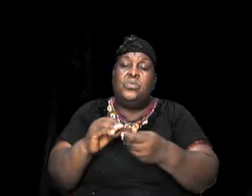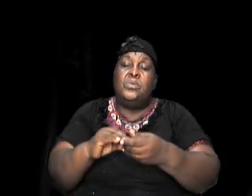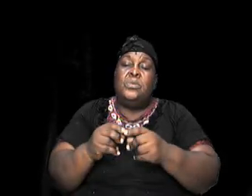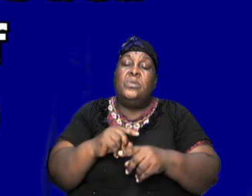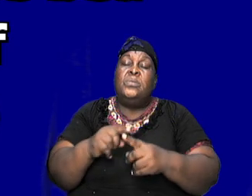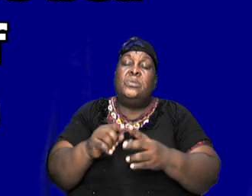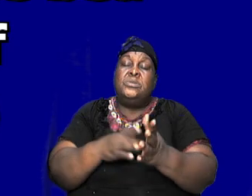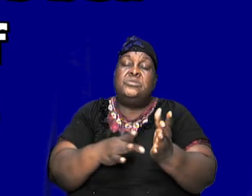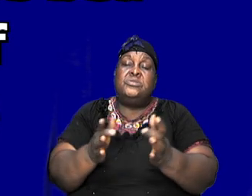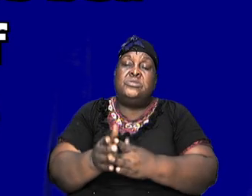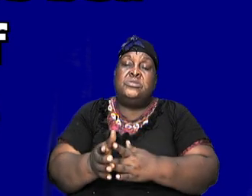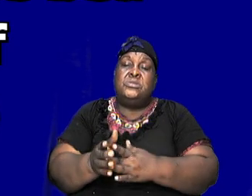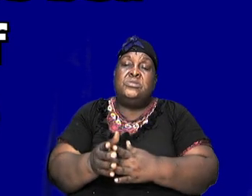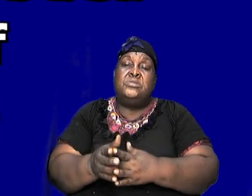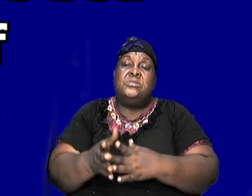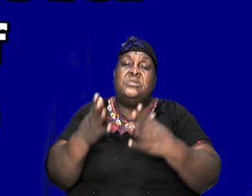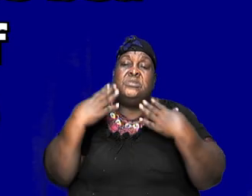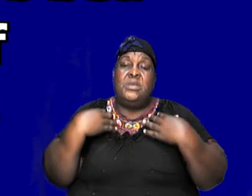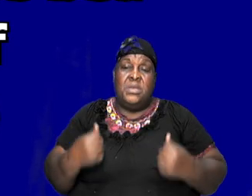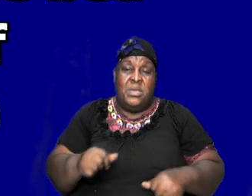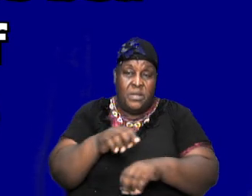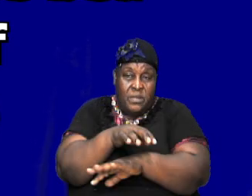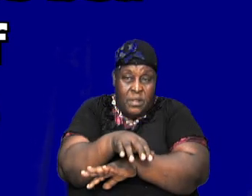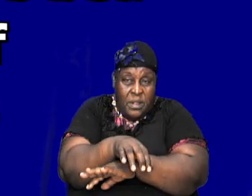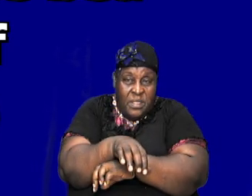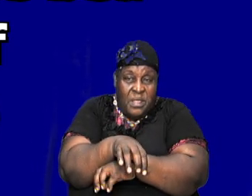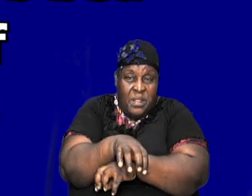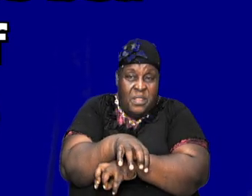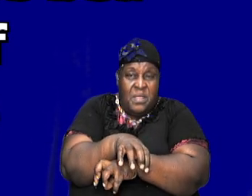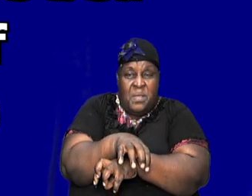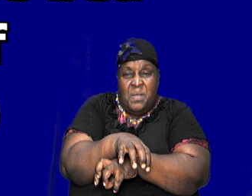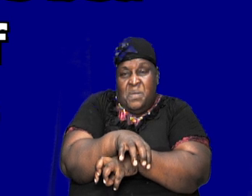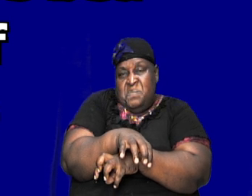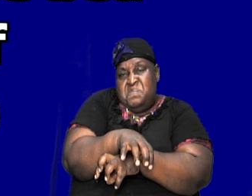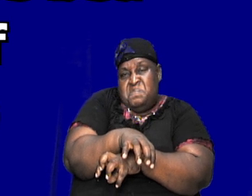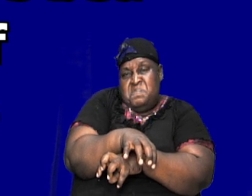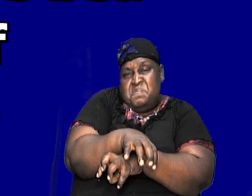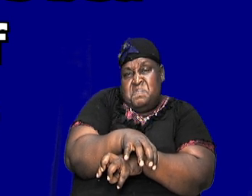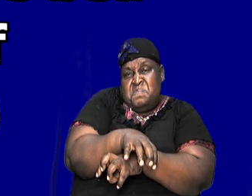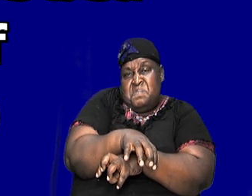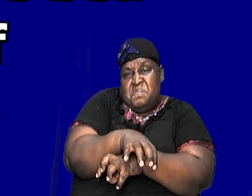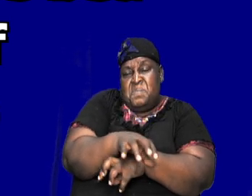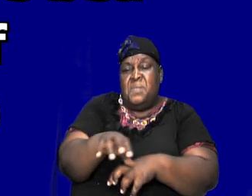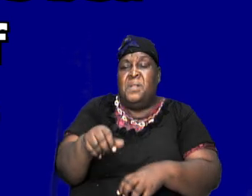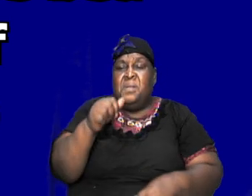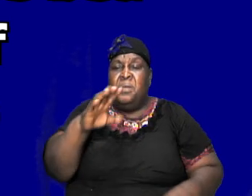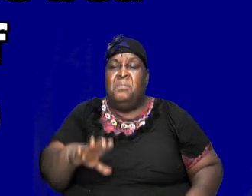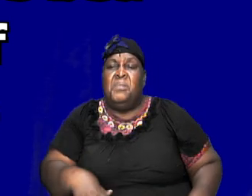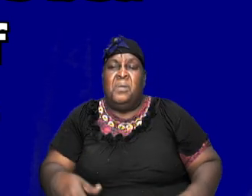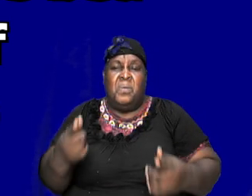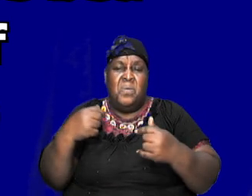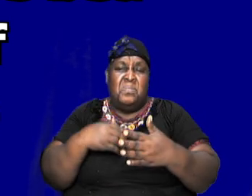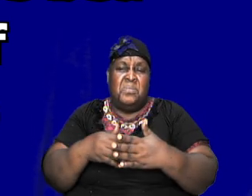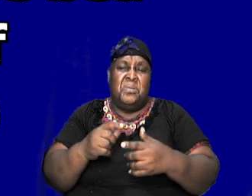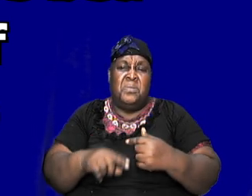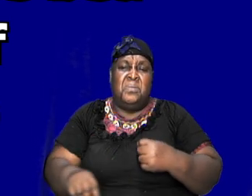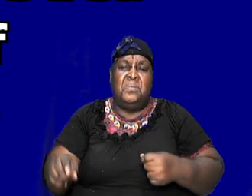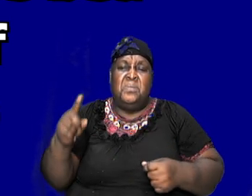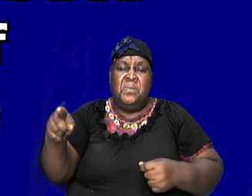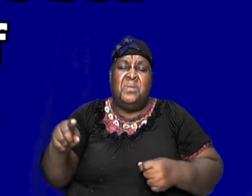healed the paralytic man. And when they could not come nigh unto him for the